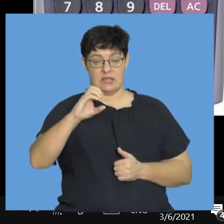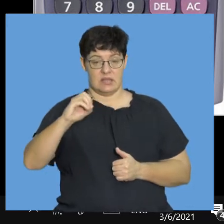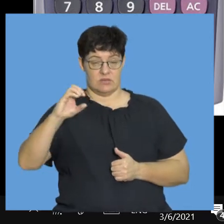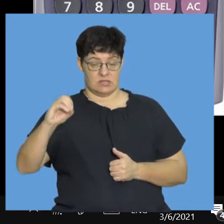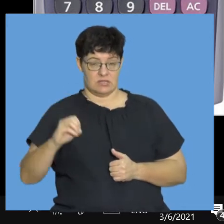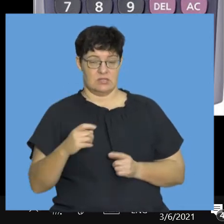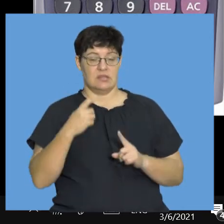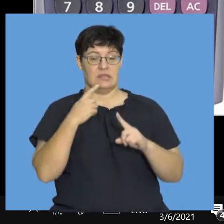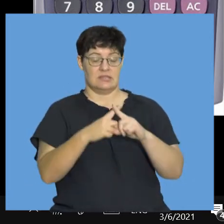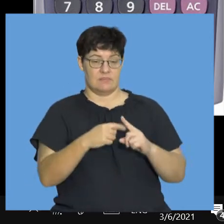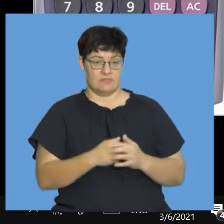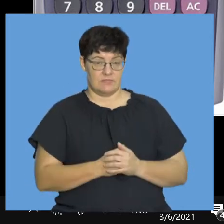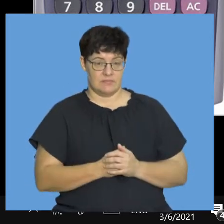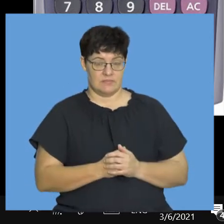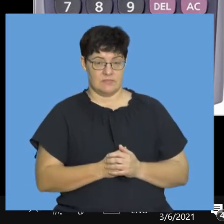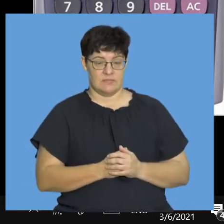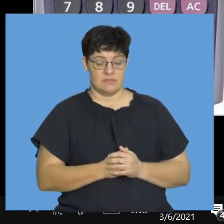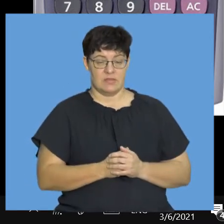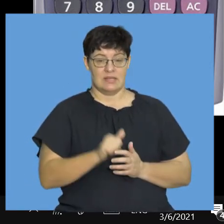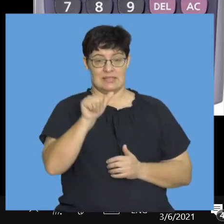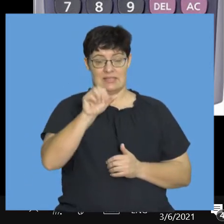times your 60%,